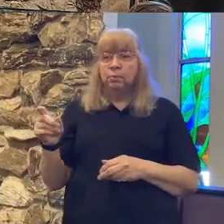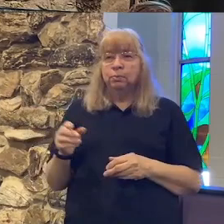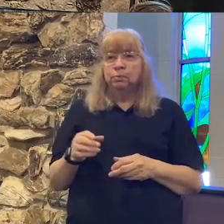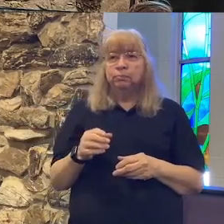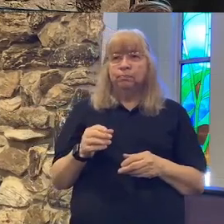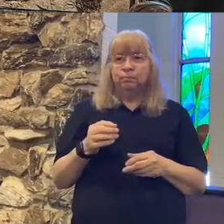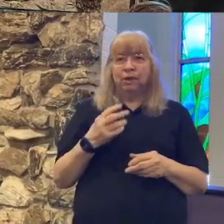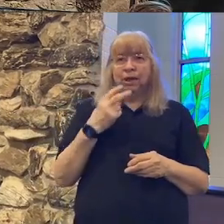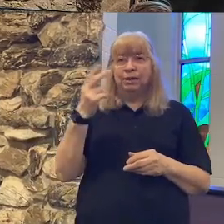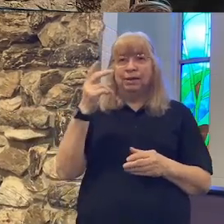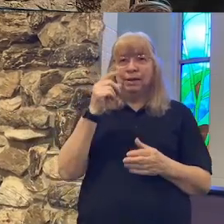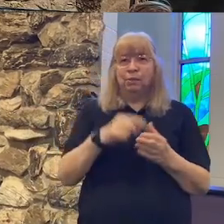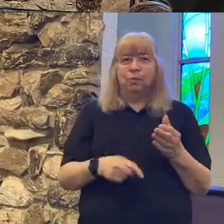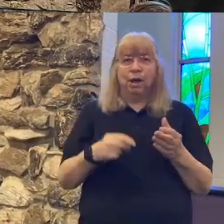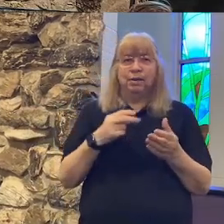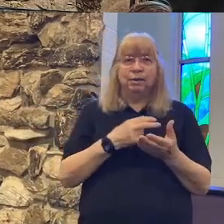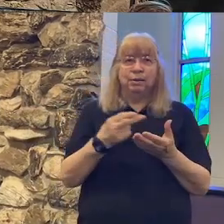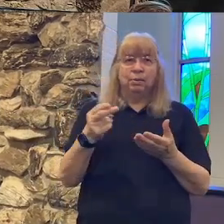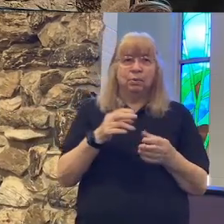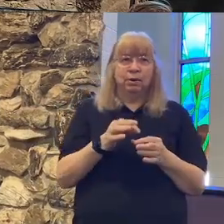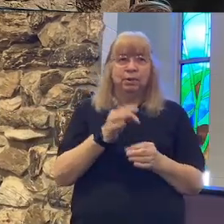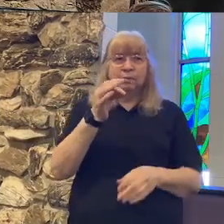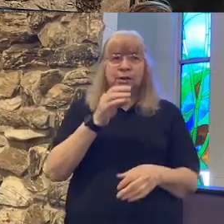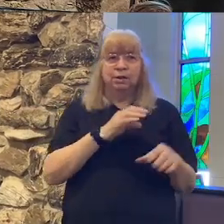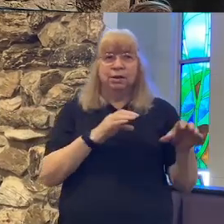And just see what the Holy Spirit is.